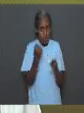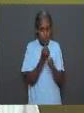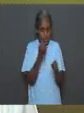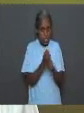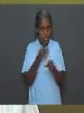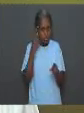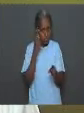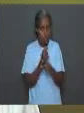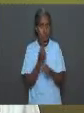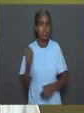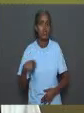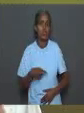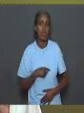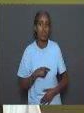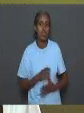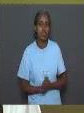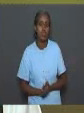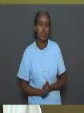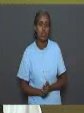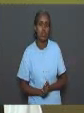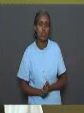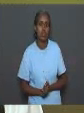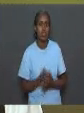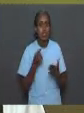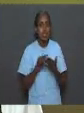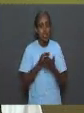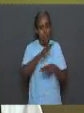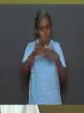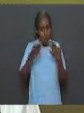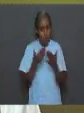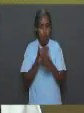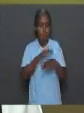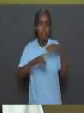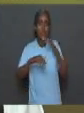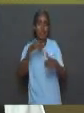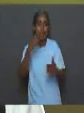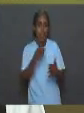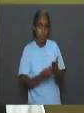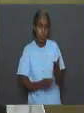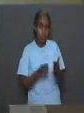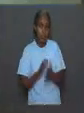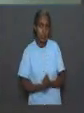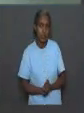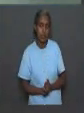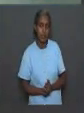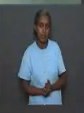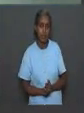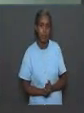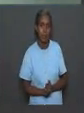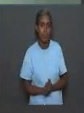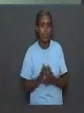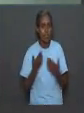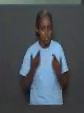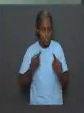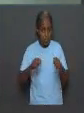as well for us. They are all favorable outcomes. Let us